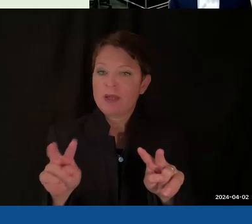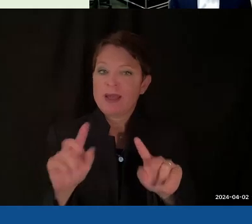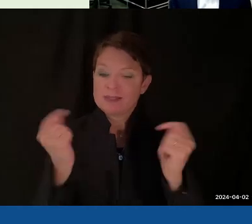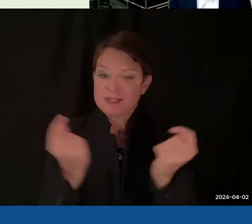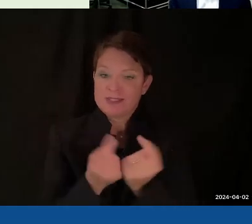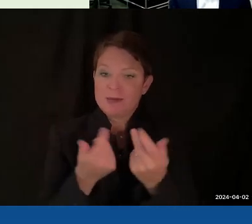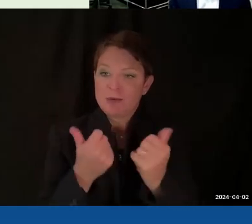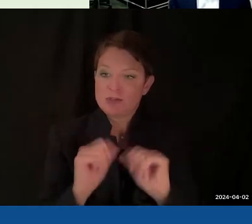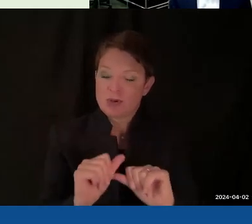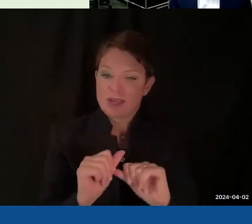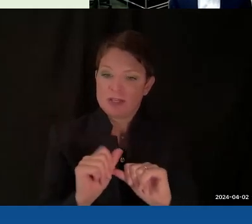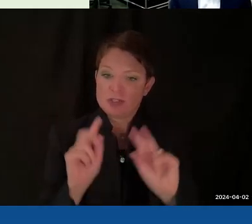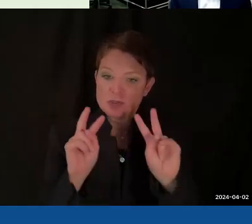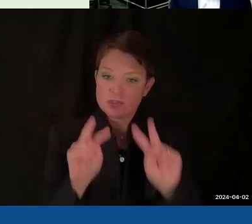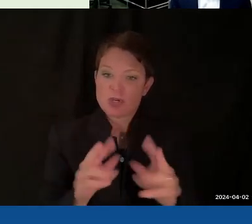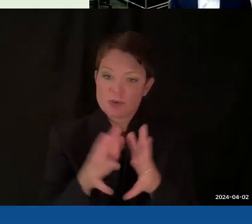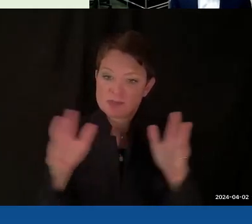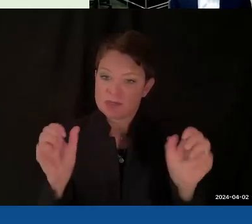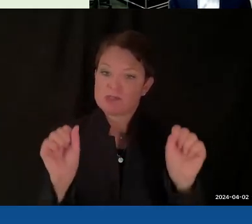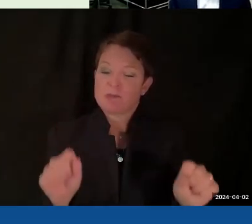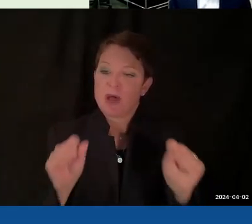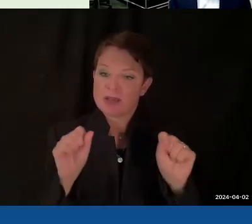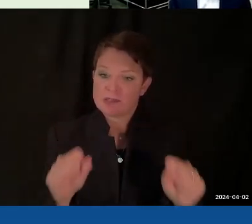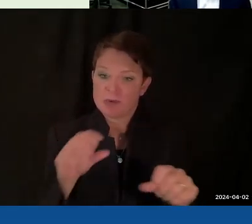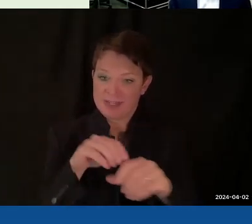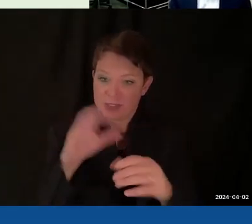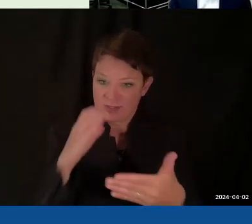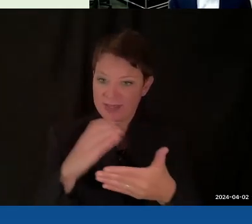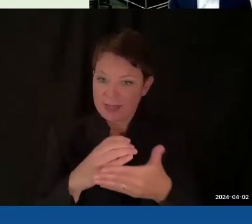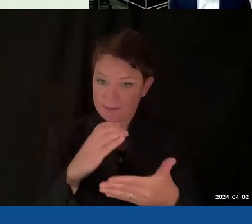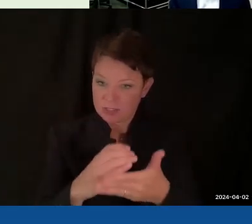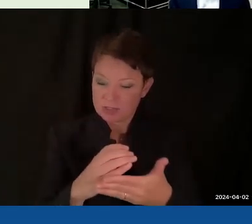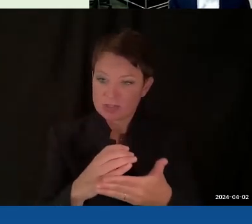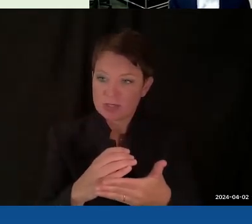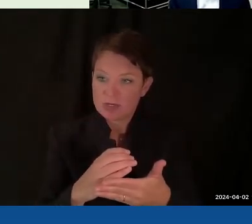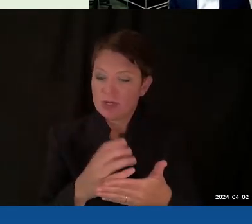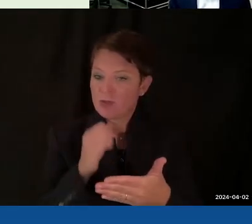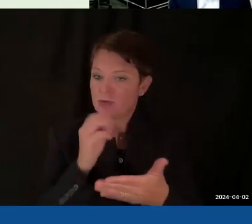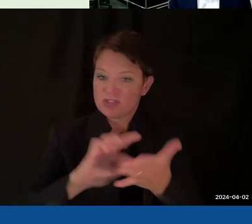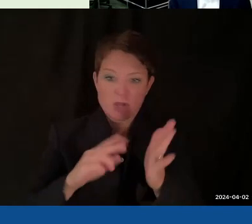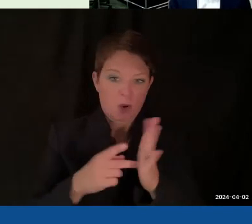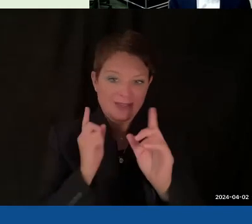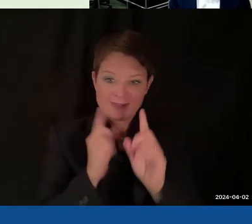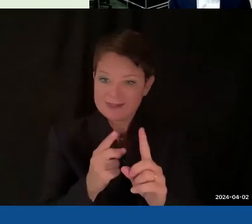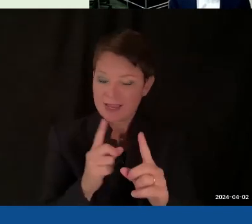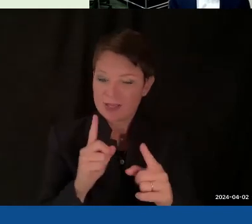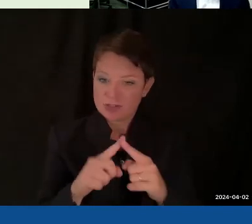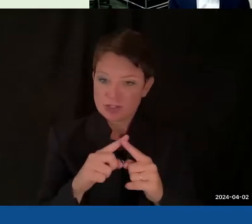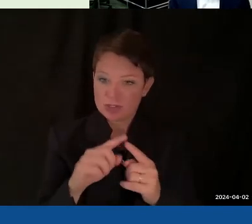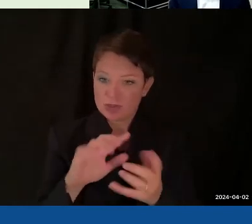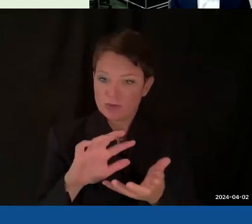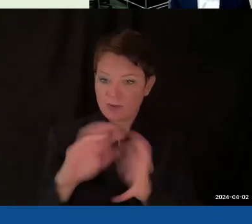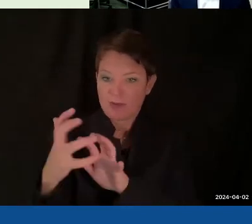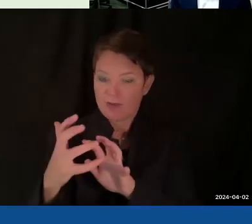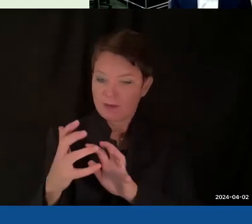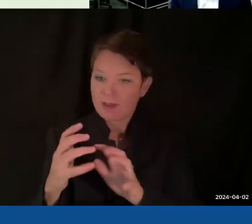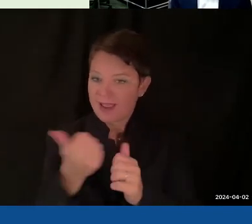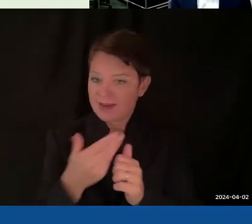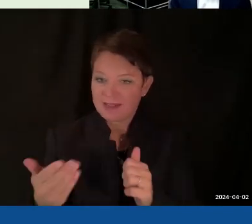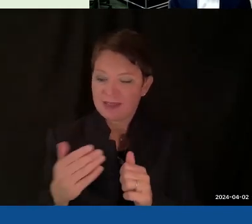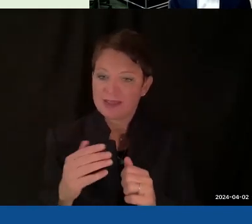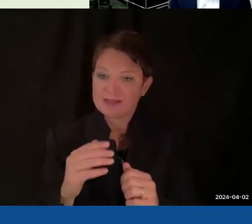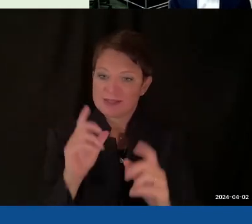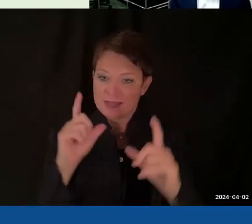trying to get as much as we can into the image. There is no intent to distort anything. It's basically the